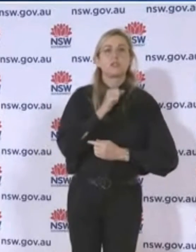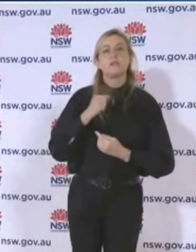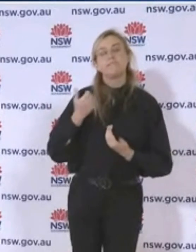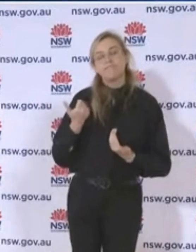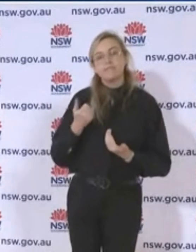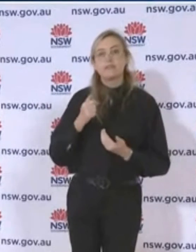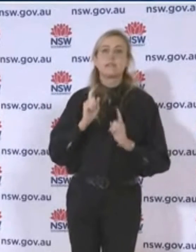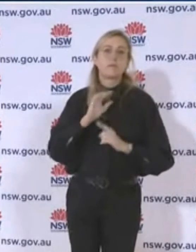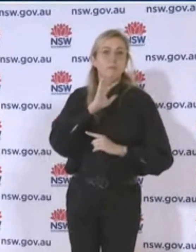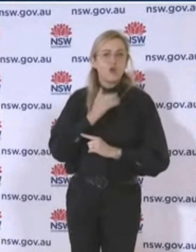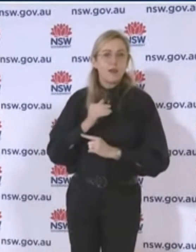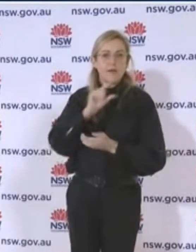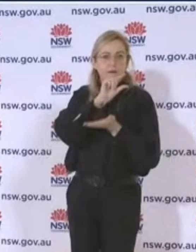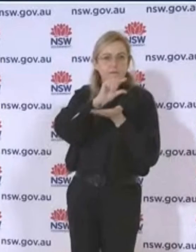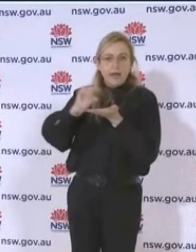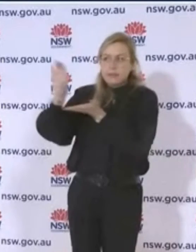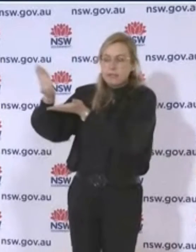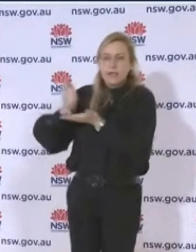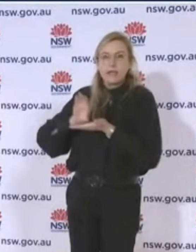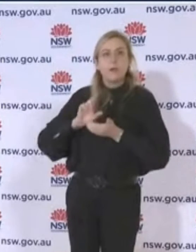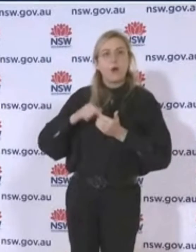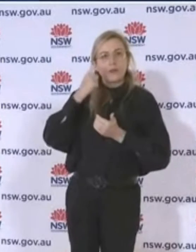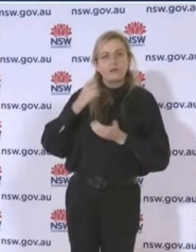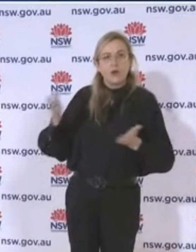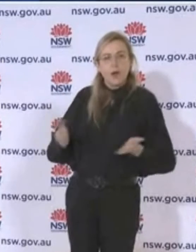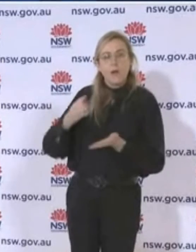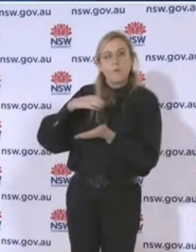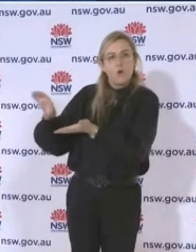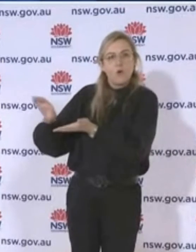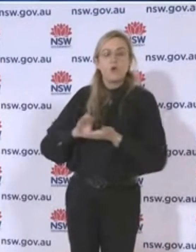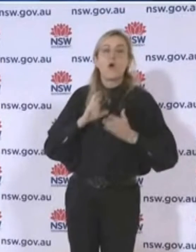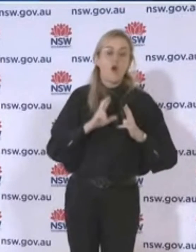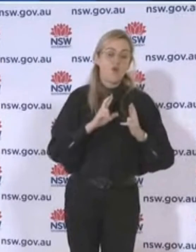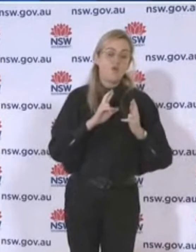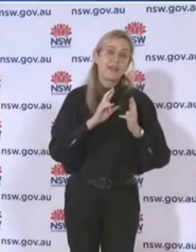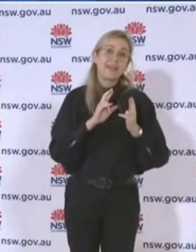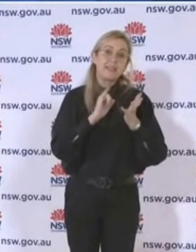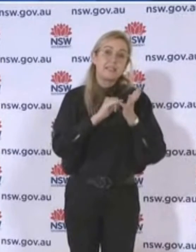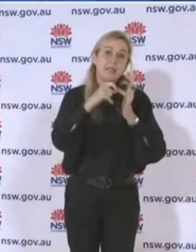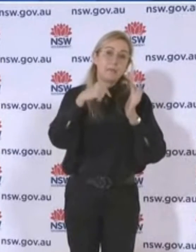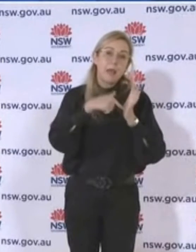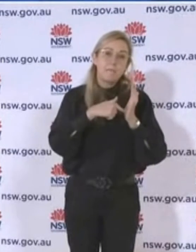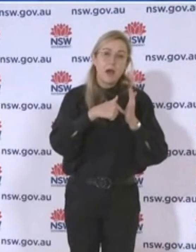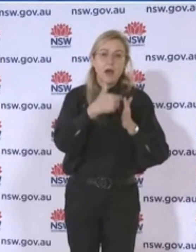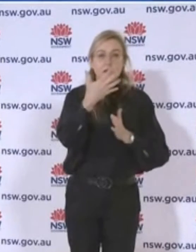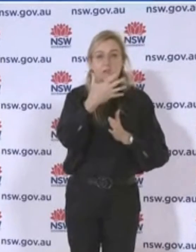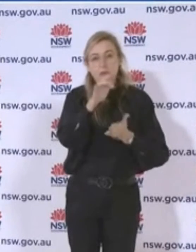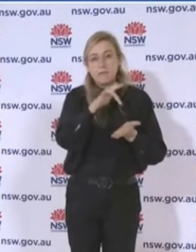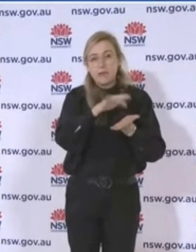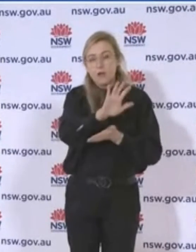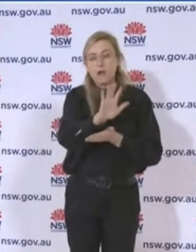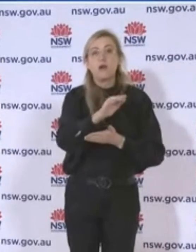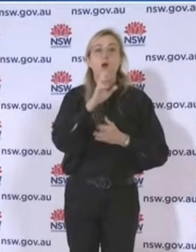And as health and we have said in the last few weeks, we're hoping that by mid-September we'll see a dramatic change because the rates of vaccination